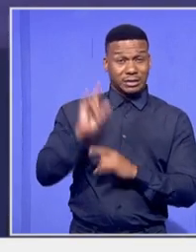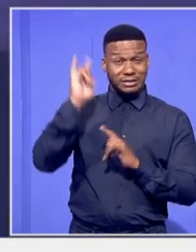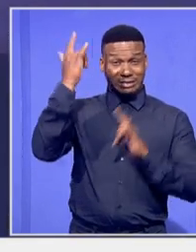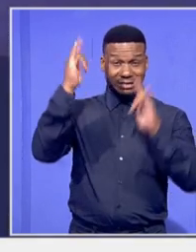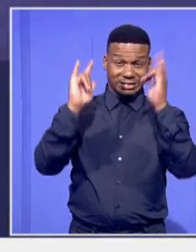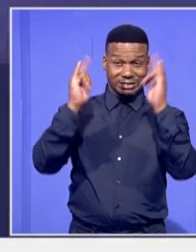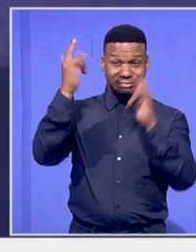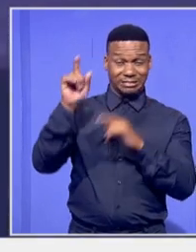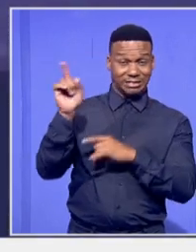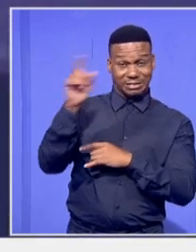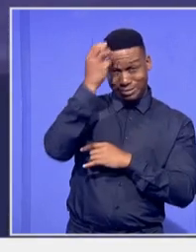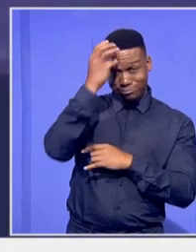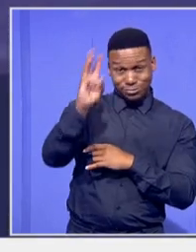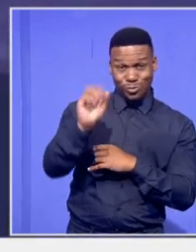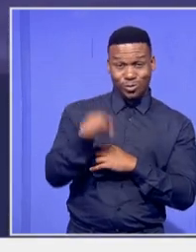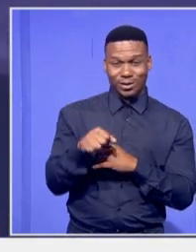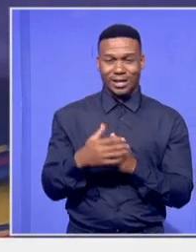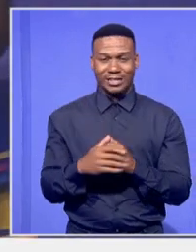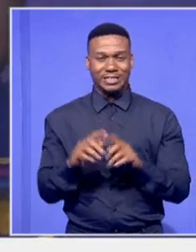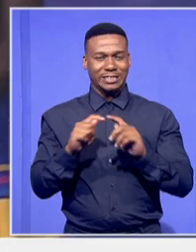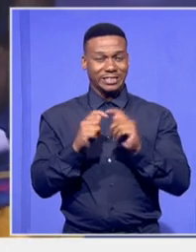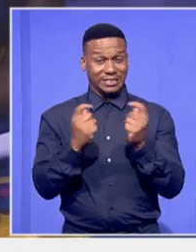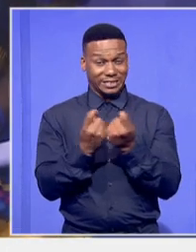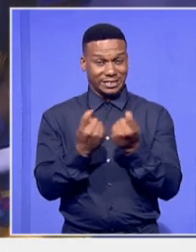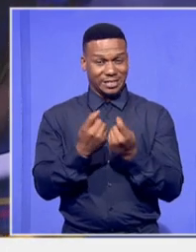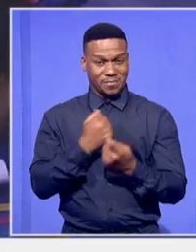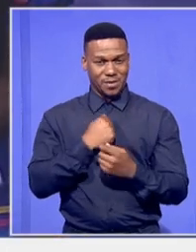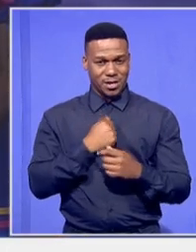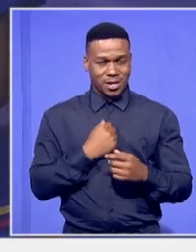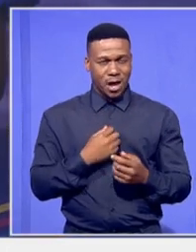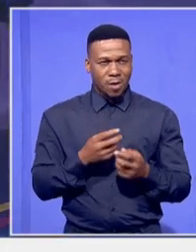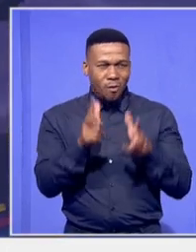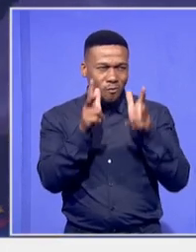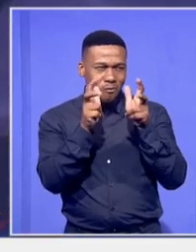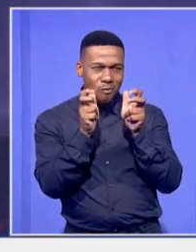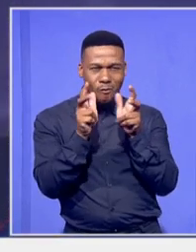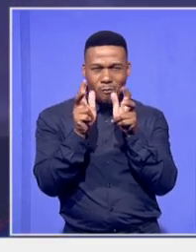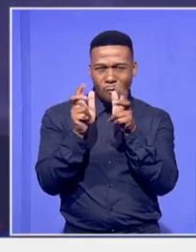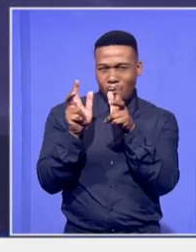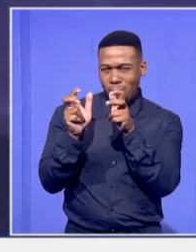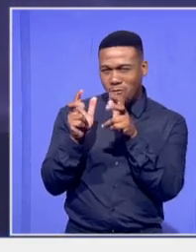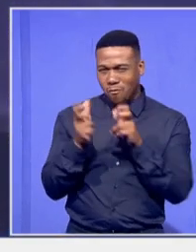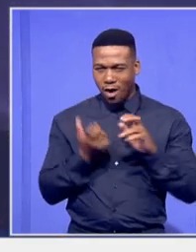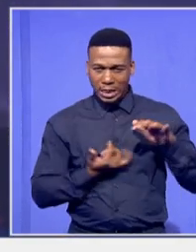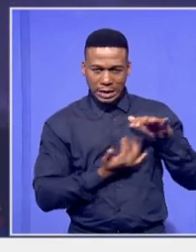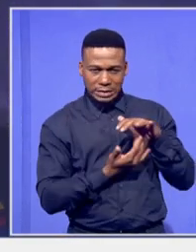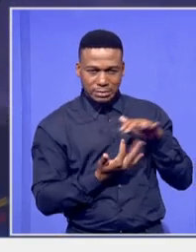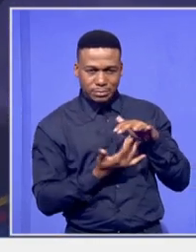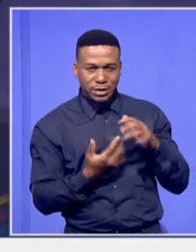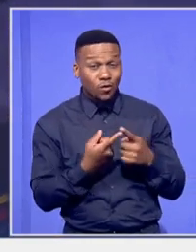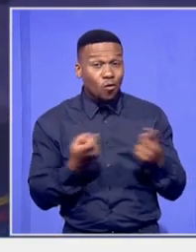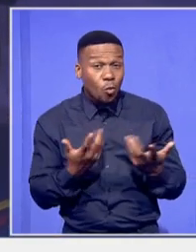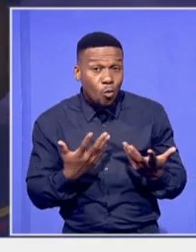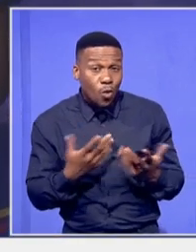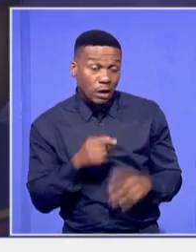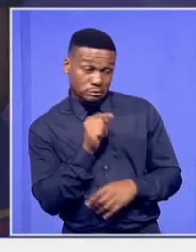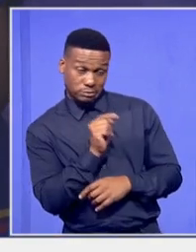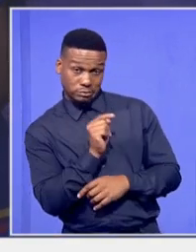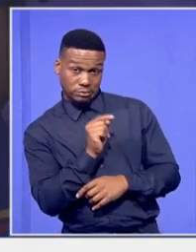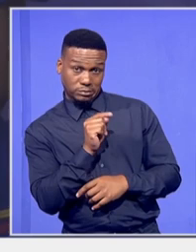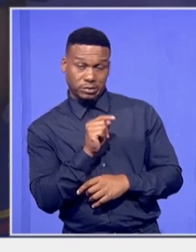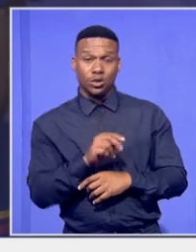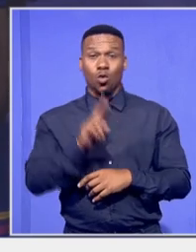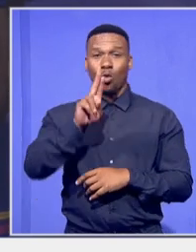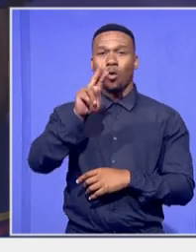and my team and I will certainly be drawing inspiration from the remarkable turnaround that has been achieved in